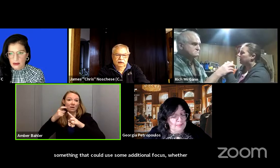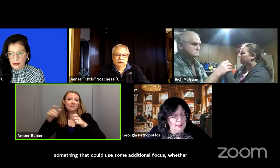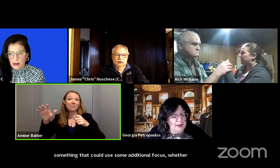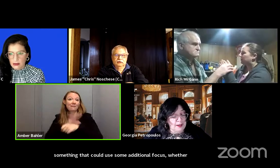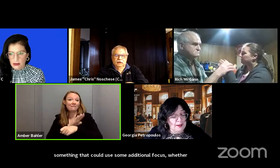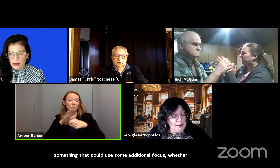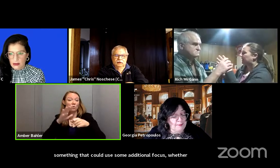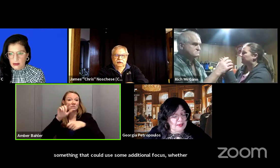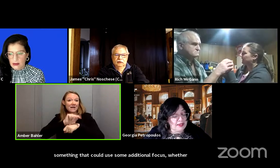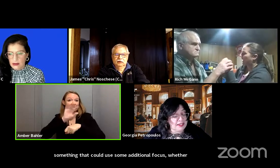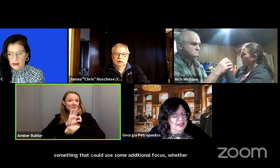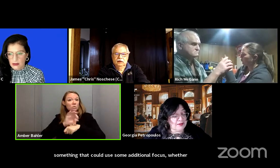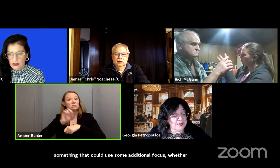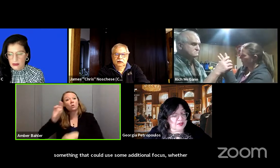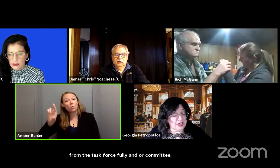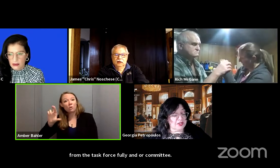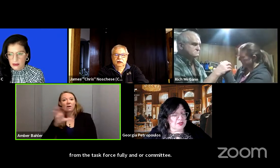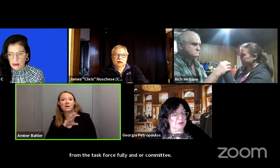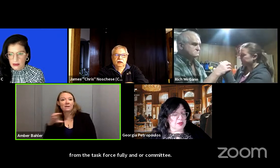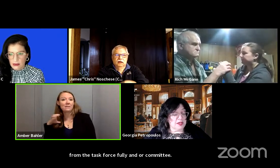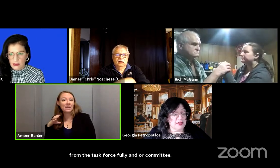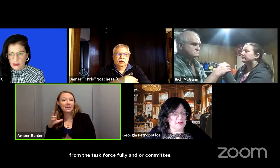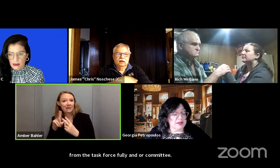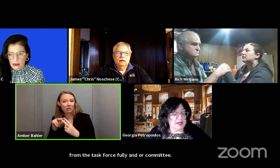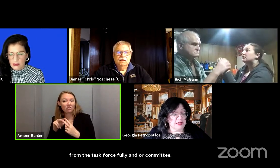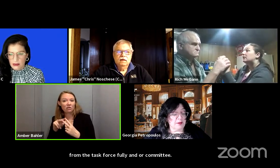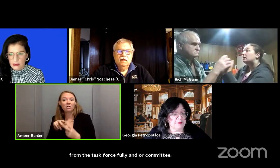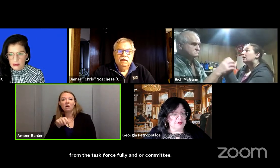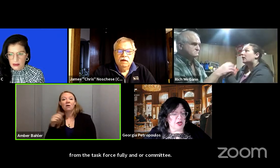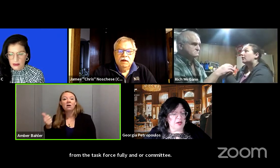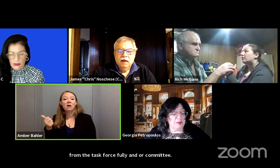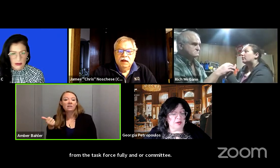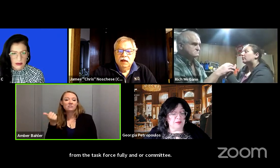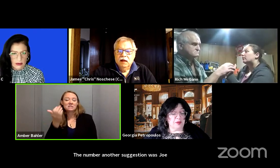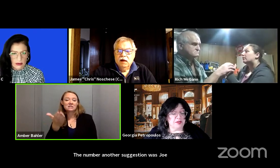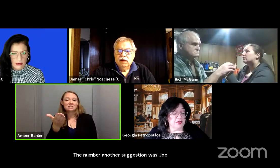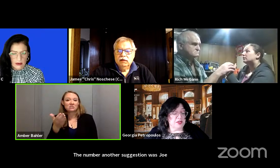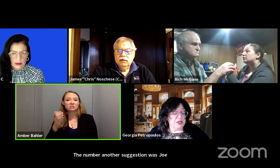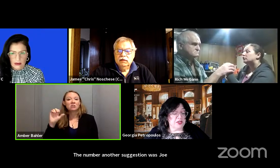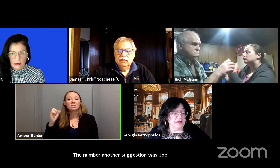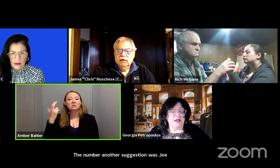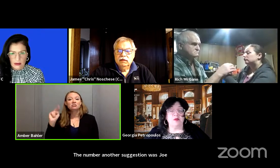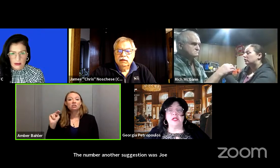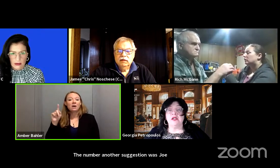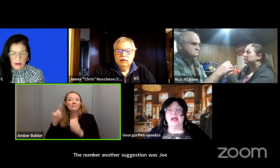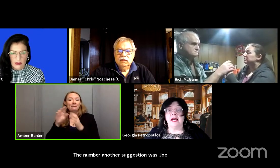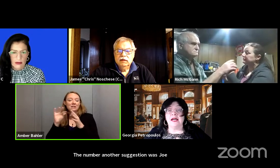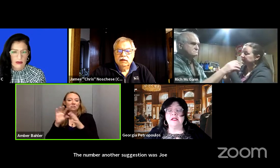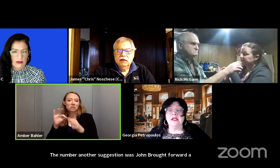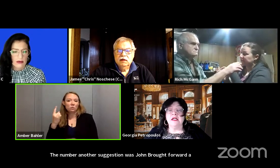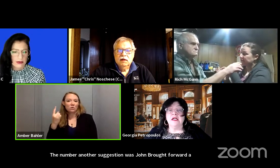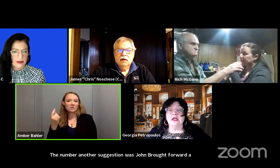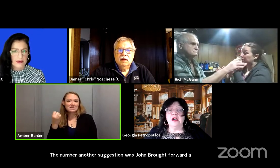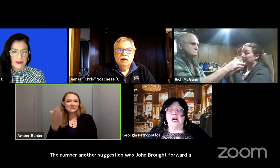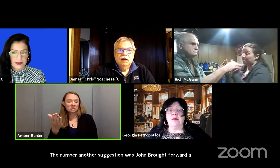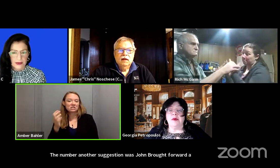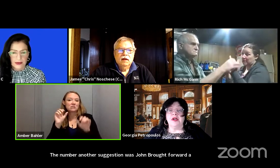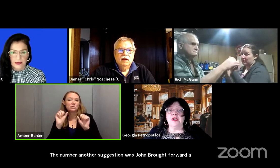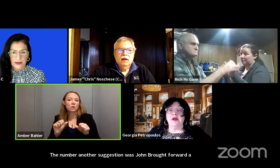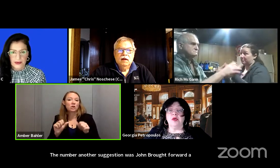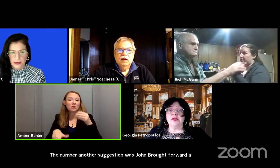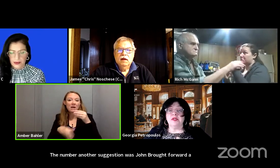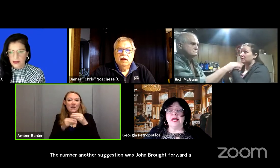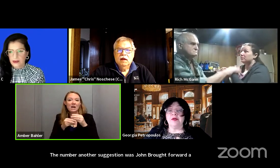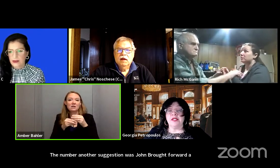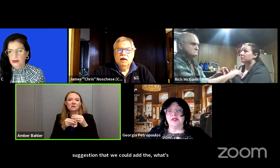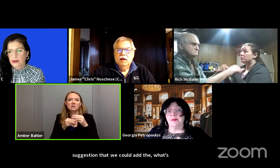committee. Another suggestion was John brought forward a suggestion that we could add